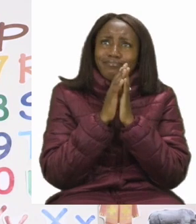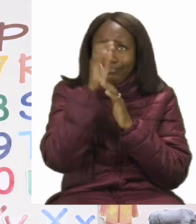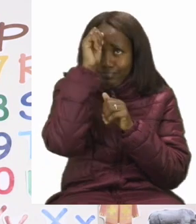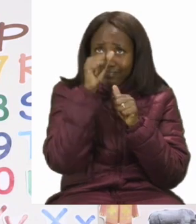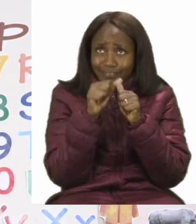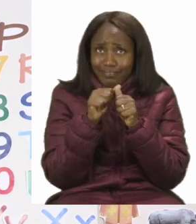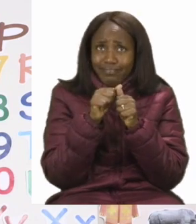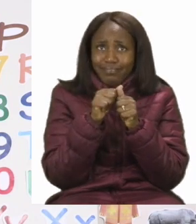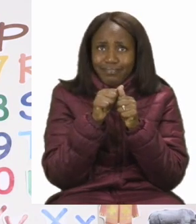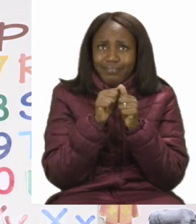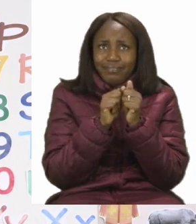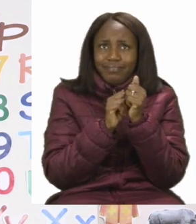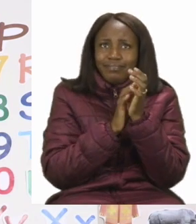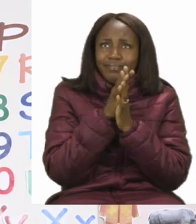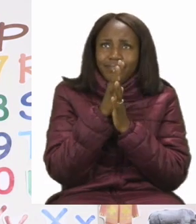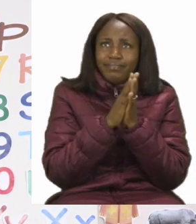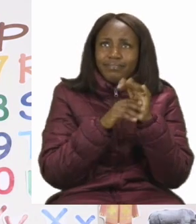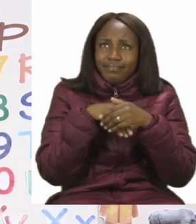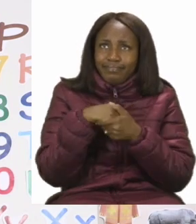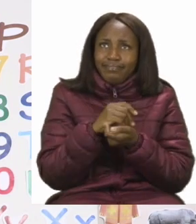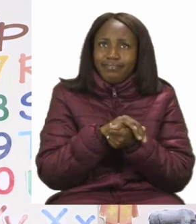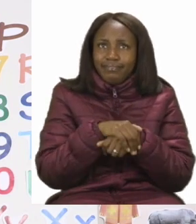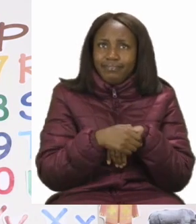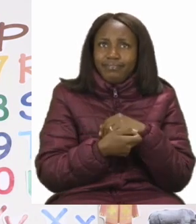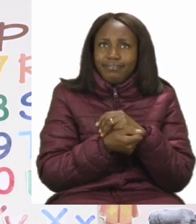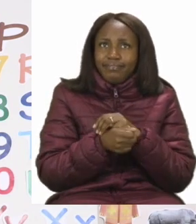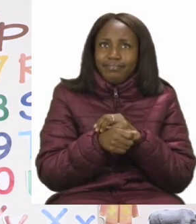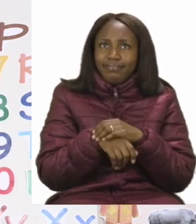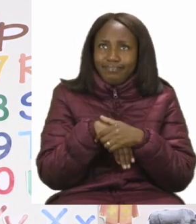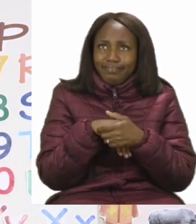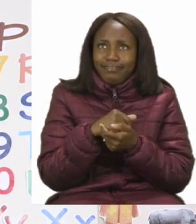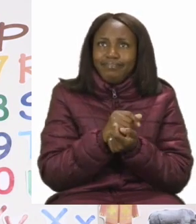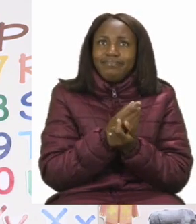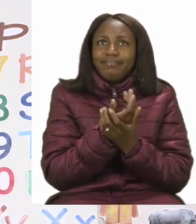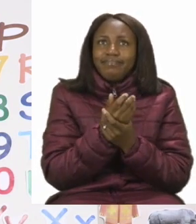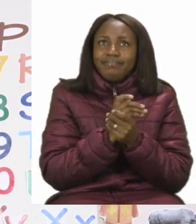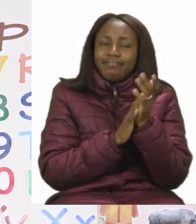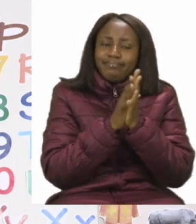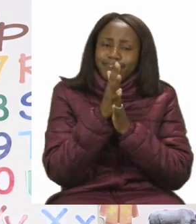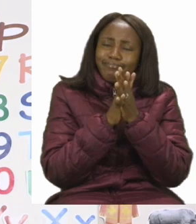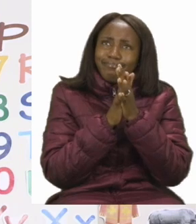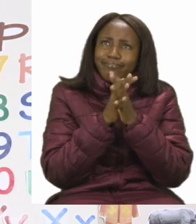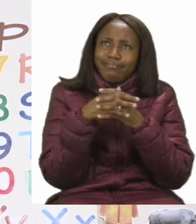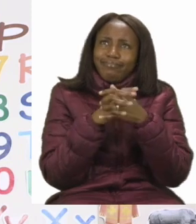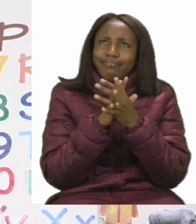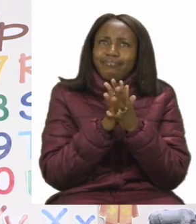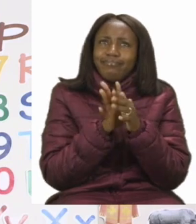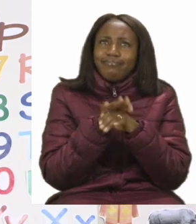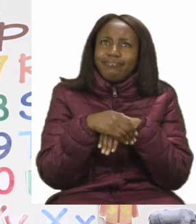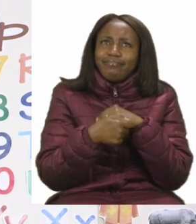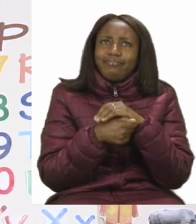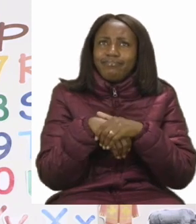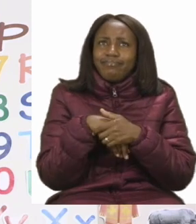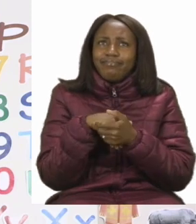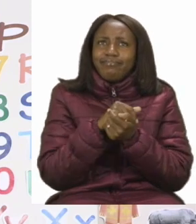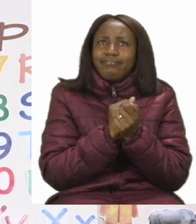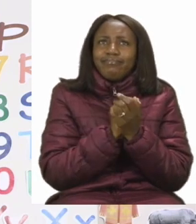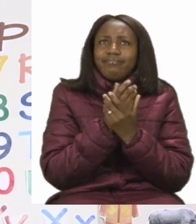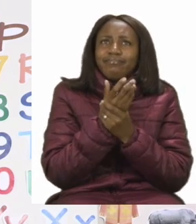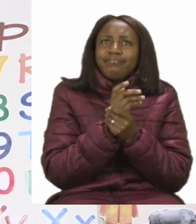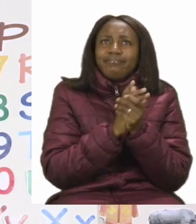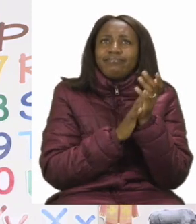and girls, when you sanitize, please make sure that you rub it into your hands and between your